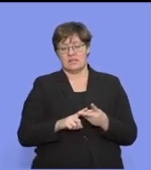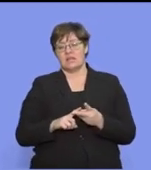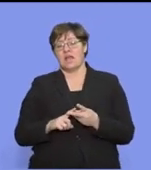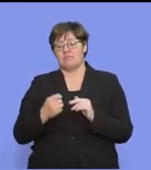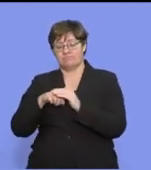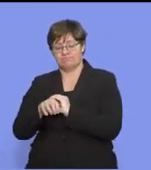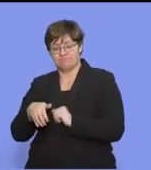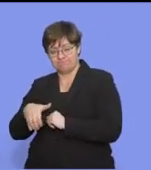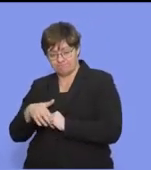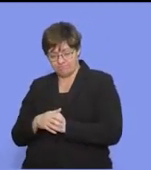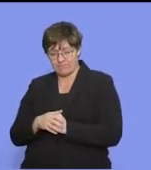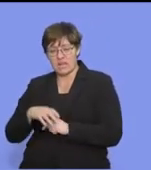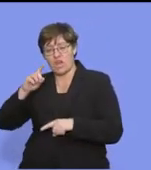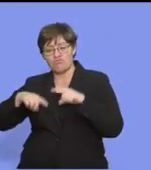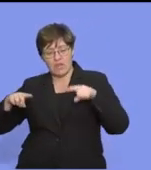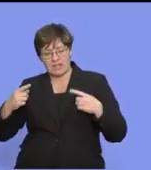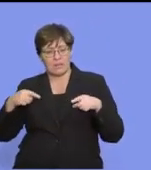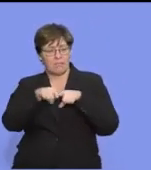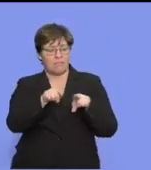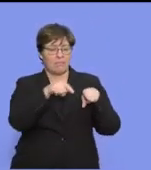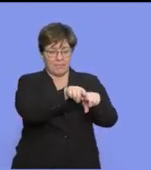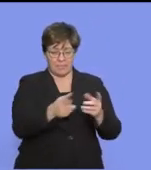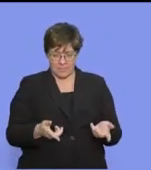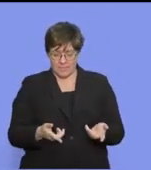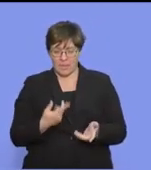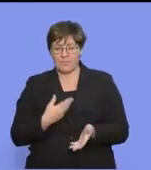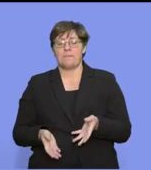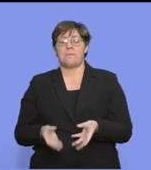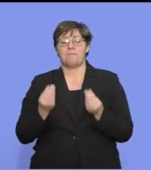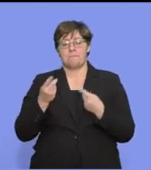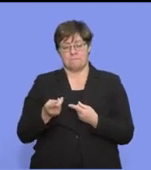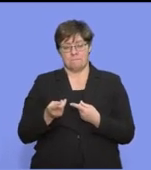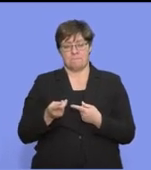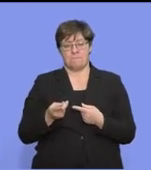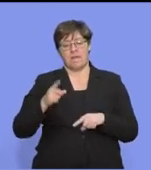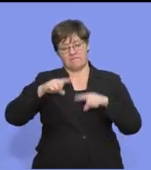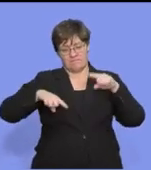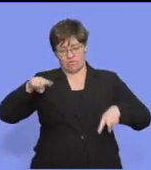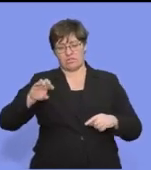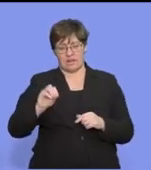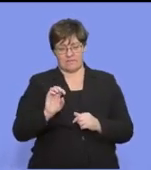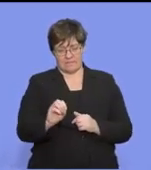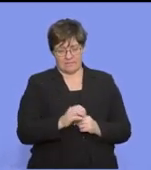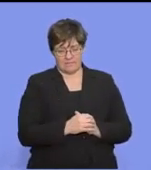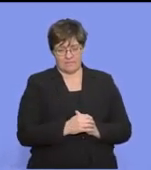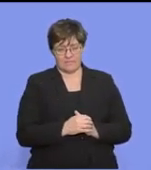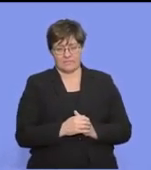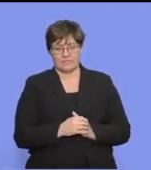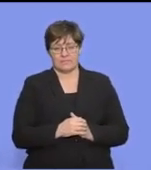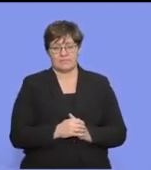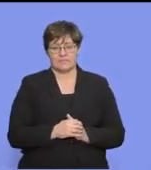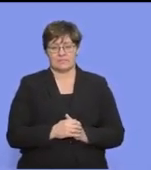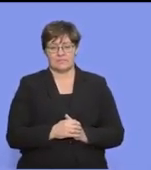gametes, as well as the fertilization and random mating, we end up that there will always